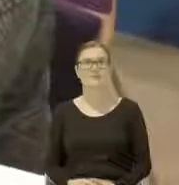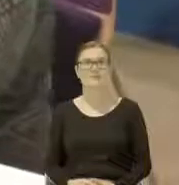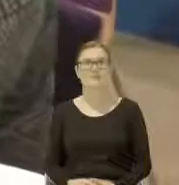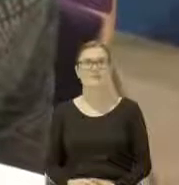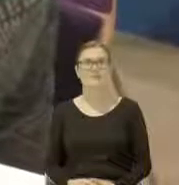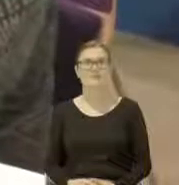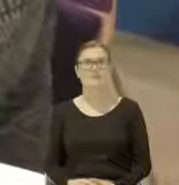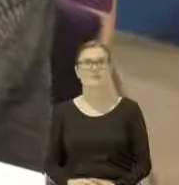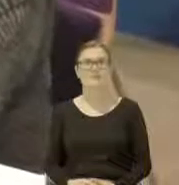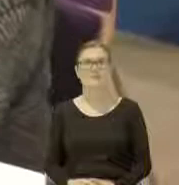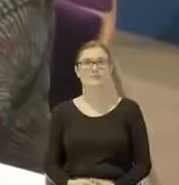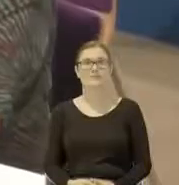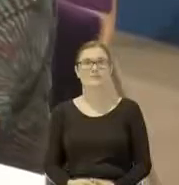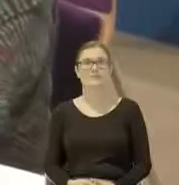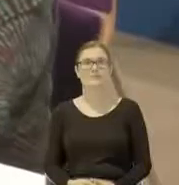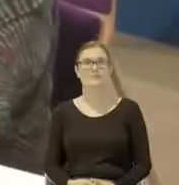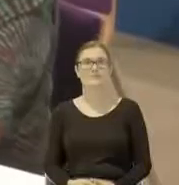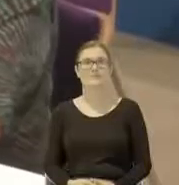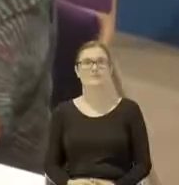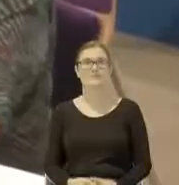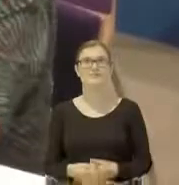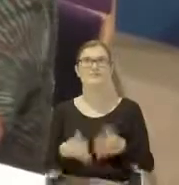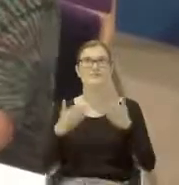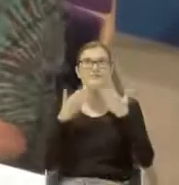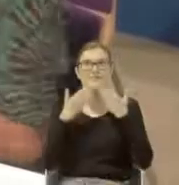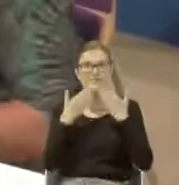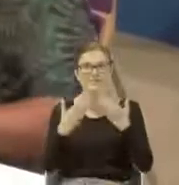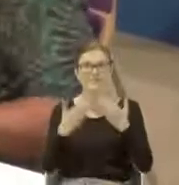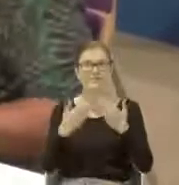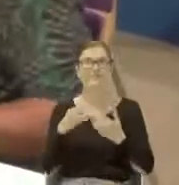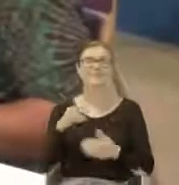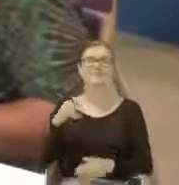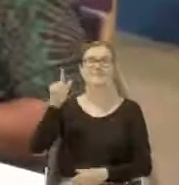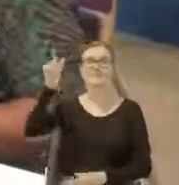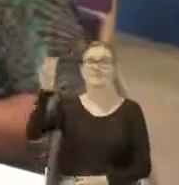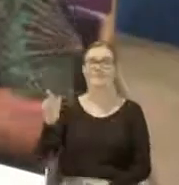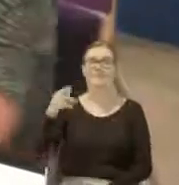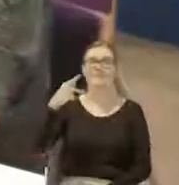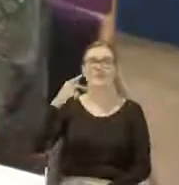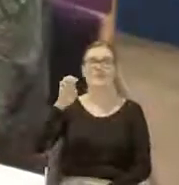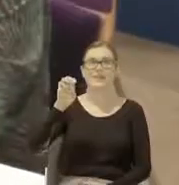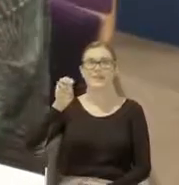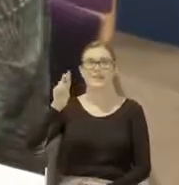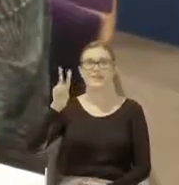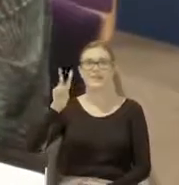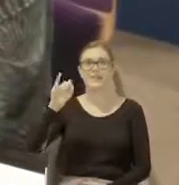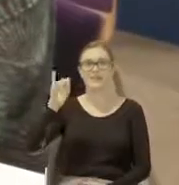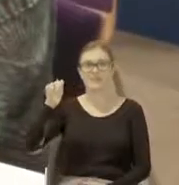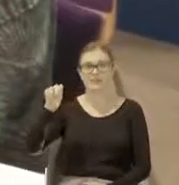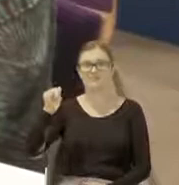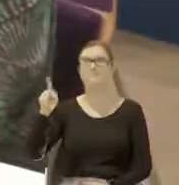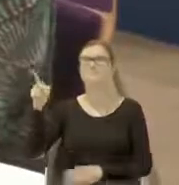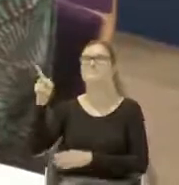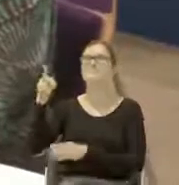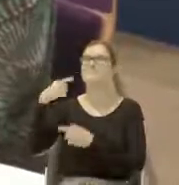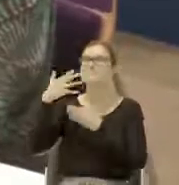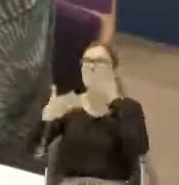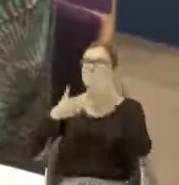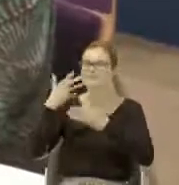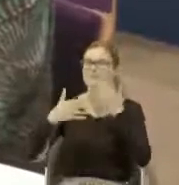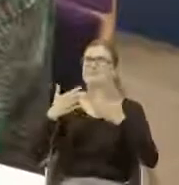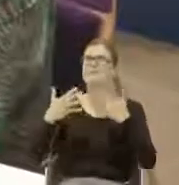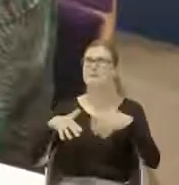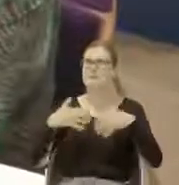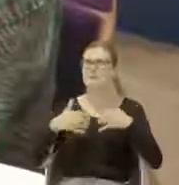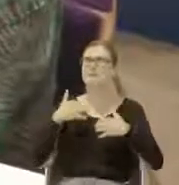Thanks so much, Kevin, for sharing the insights. I wish to just appreciate the introspection that's clear here for